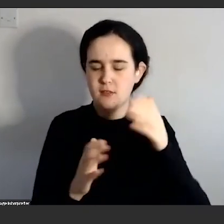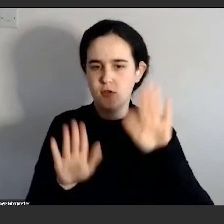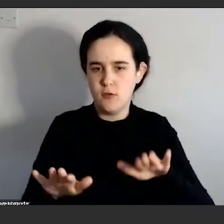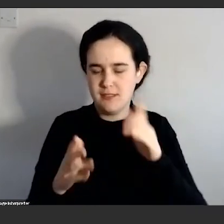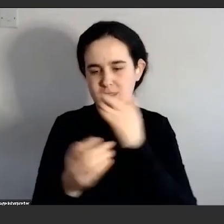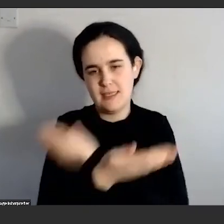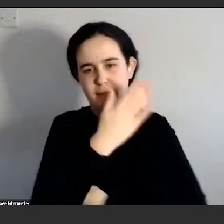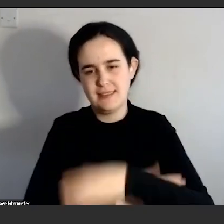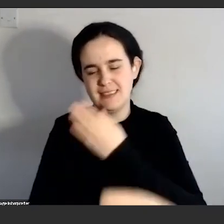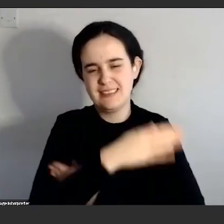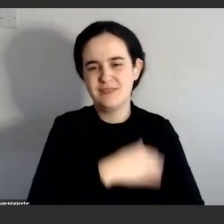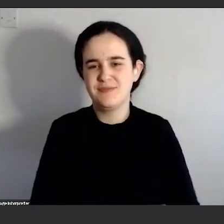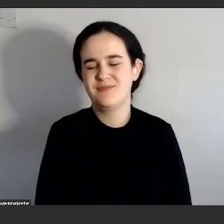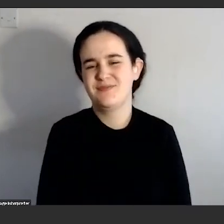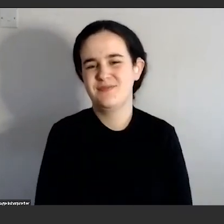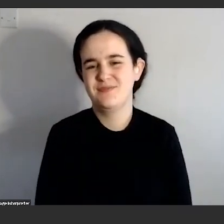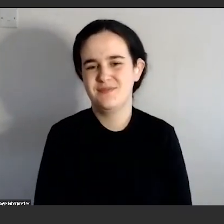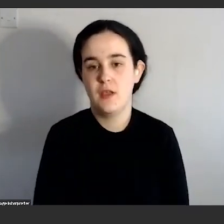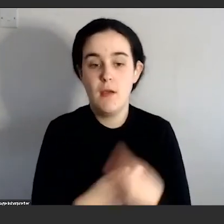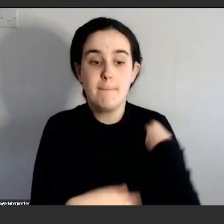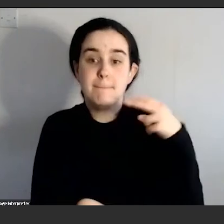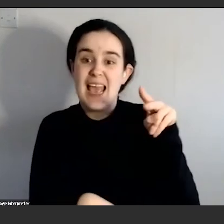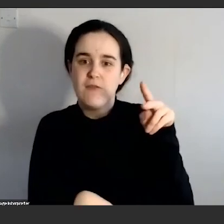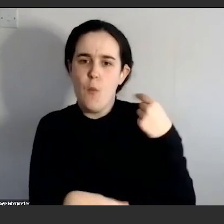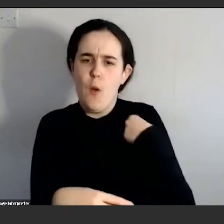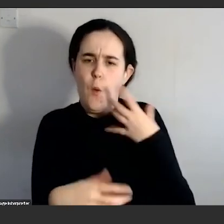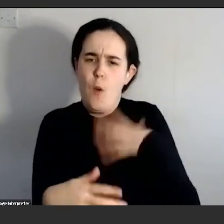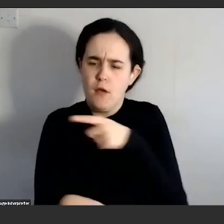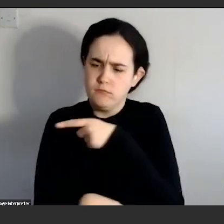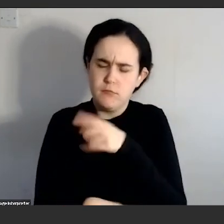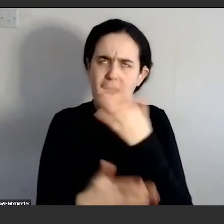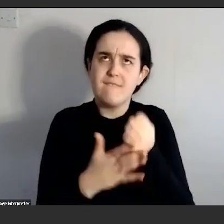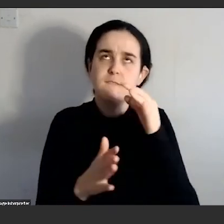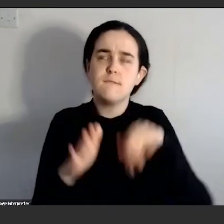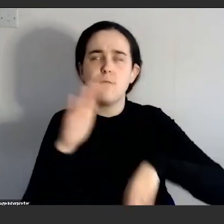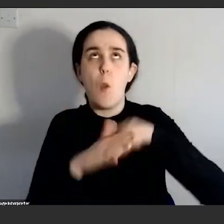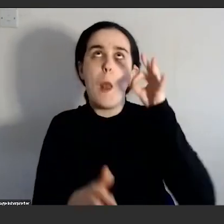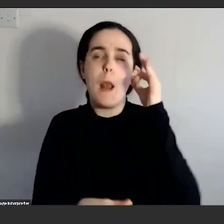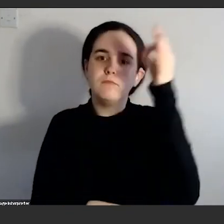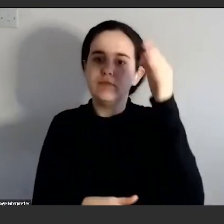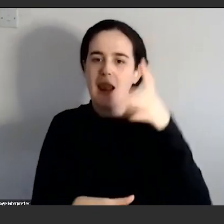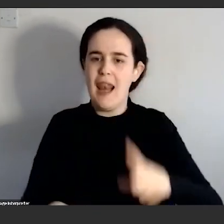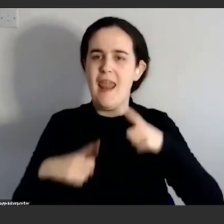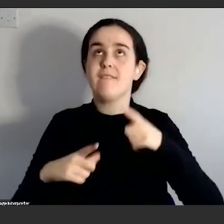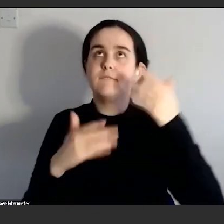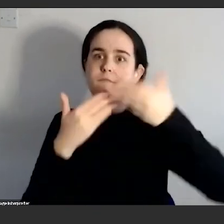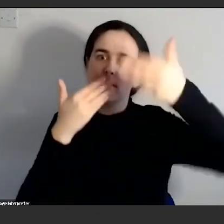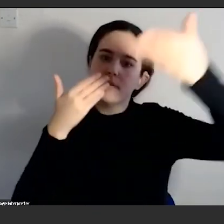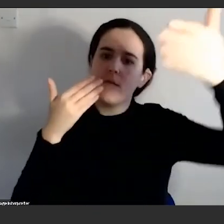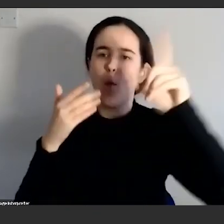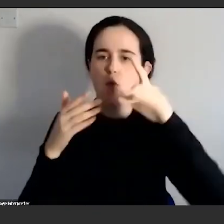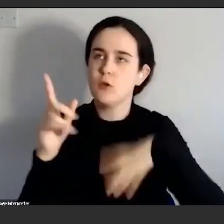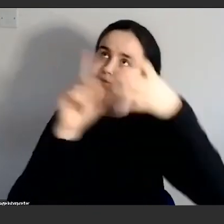to have you here in the summit. The idea that we're even talking about disability being included in the health